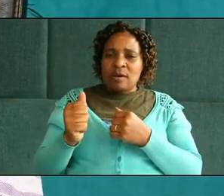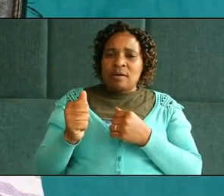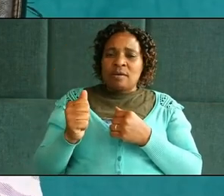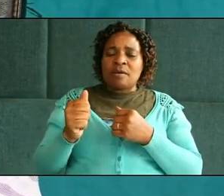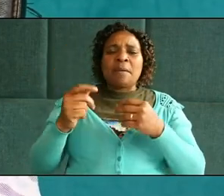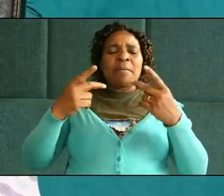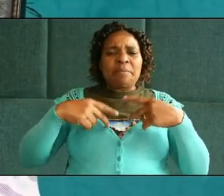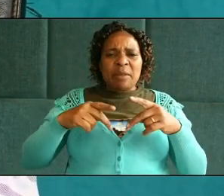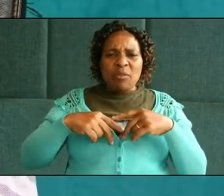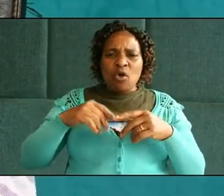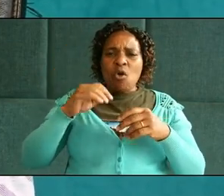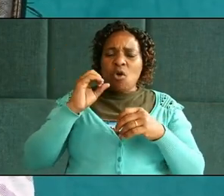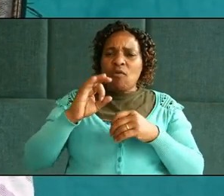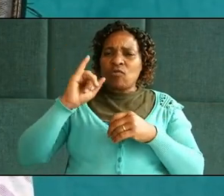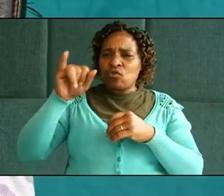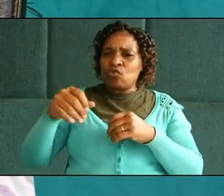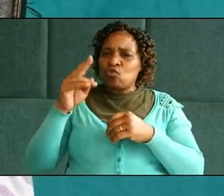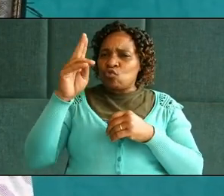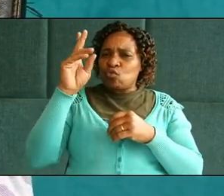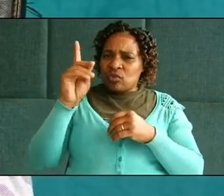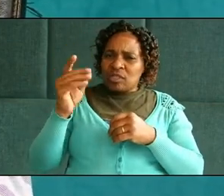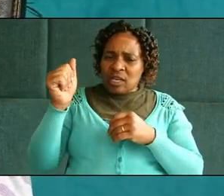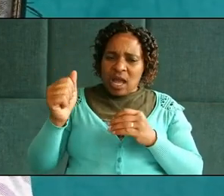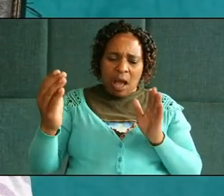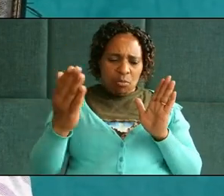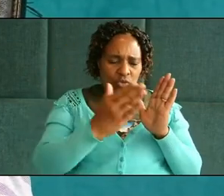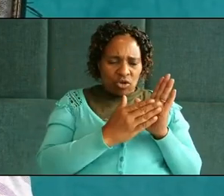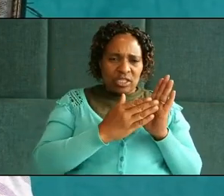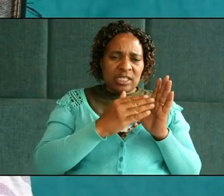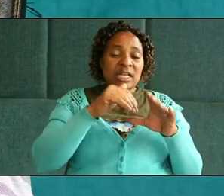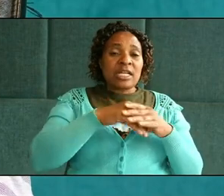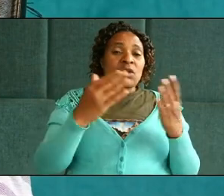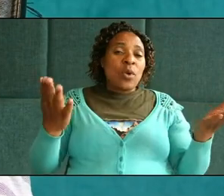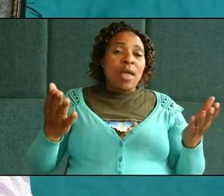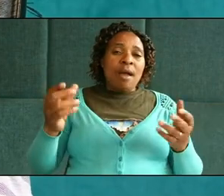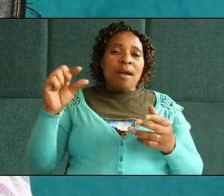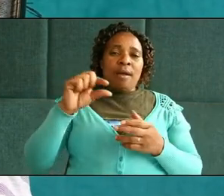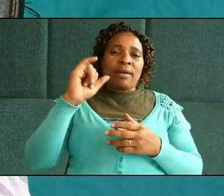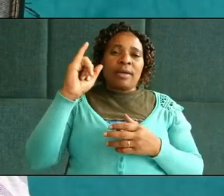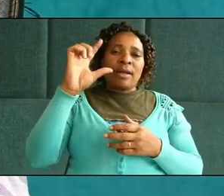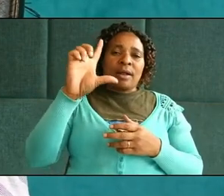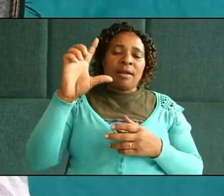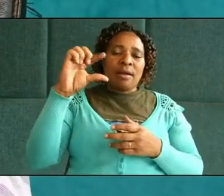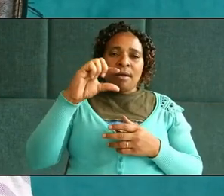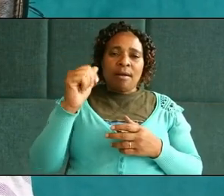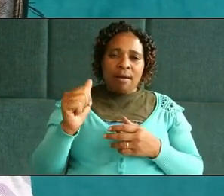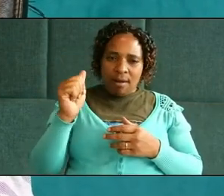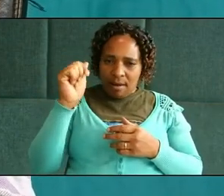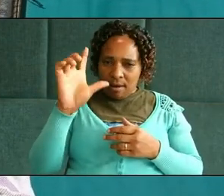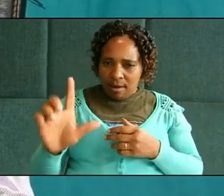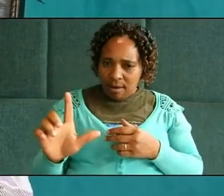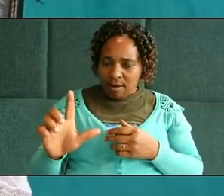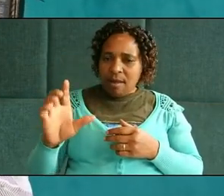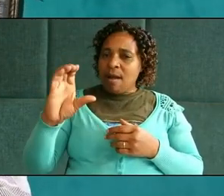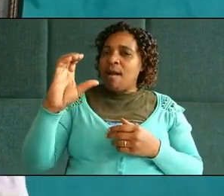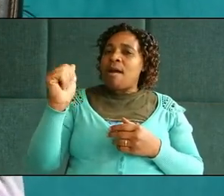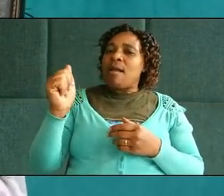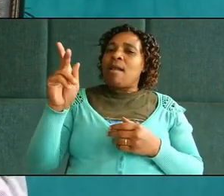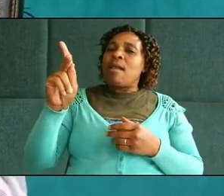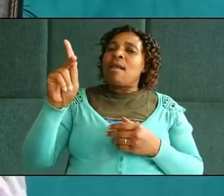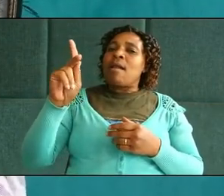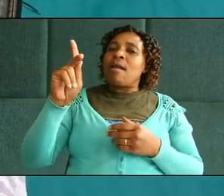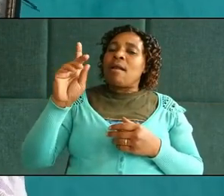The people of Judah approached Joshua at Gilgal, and Caleb said to